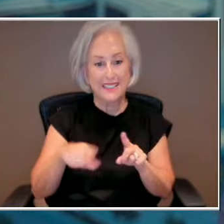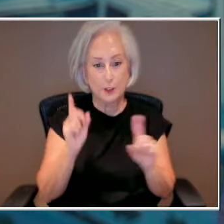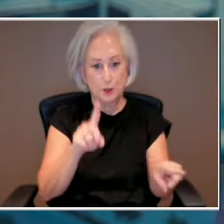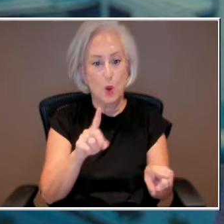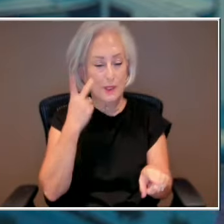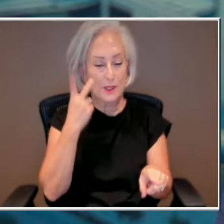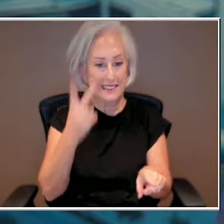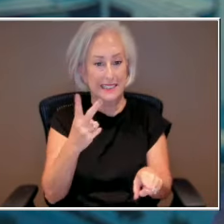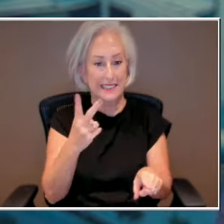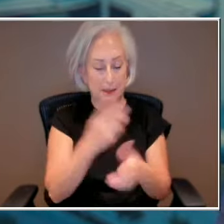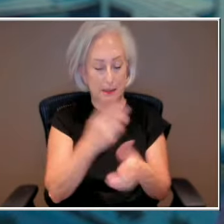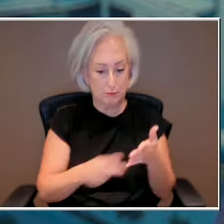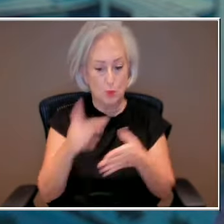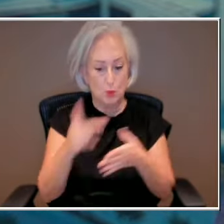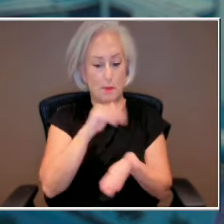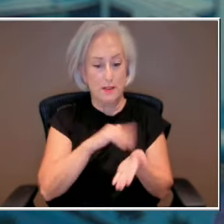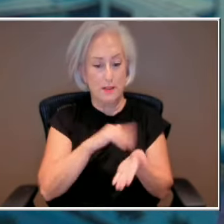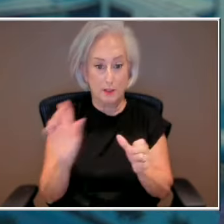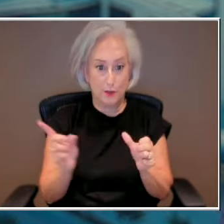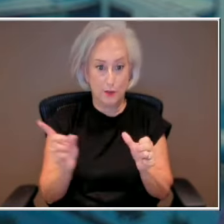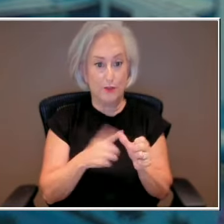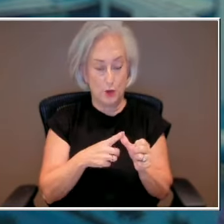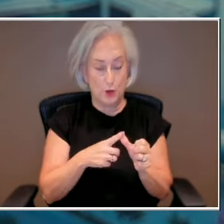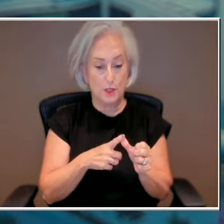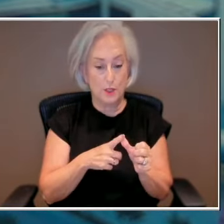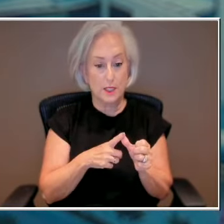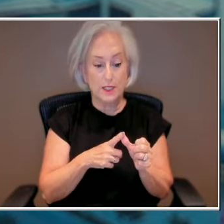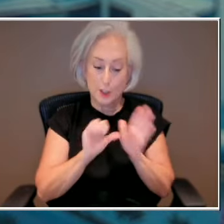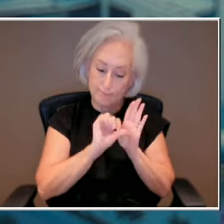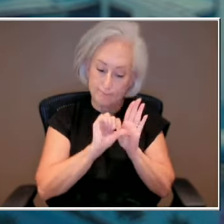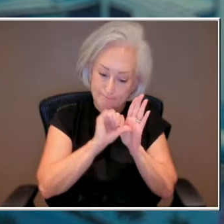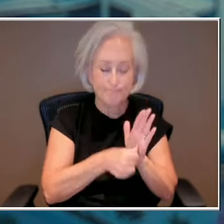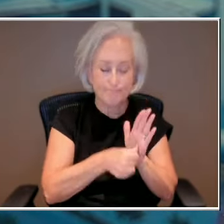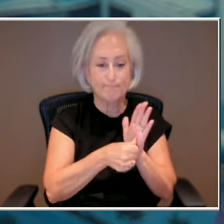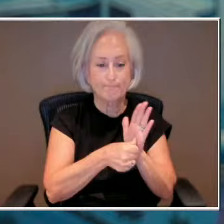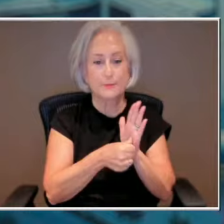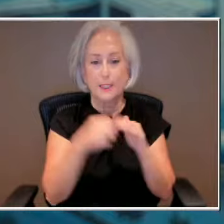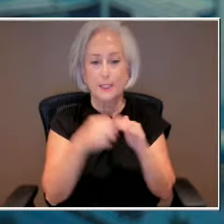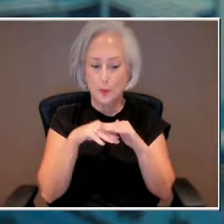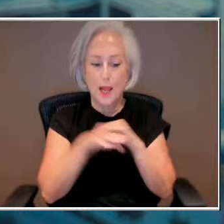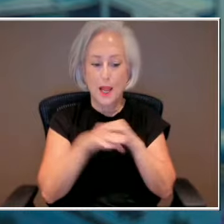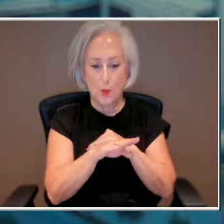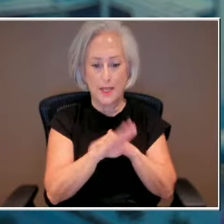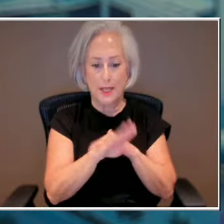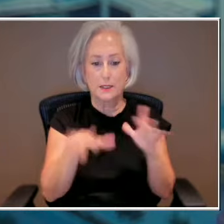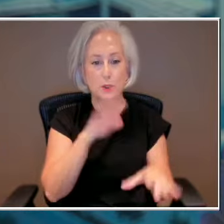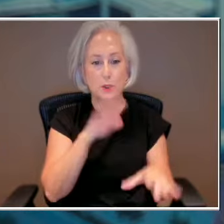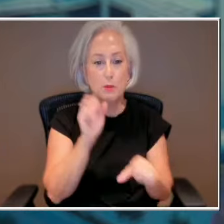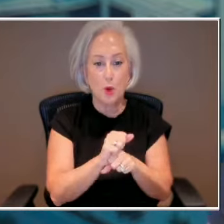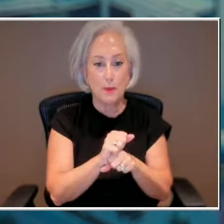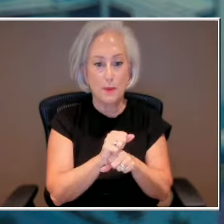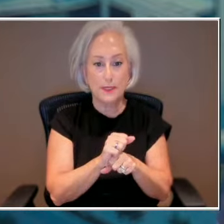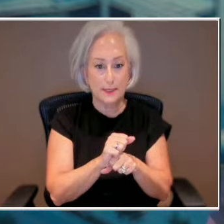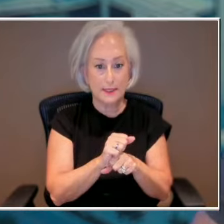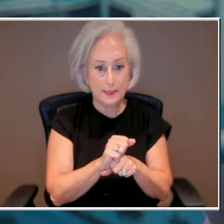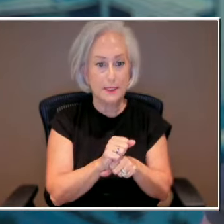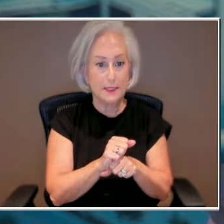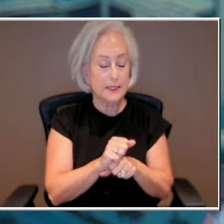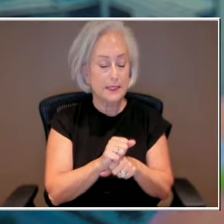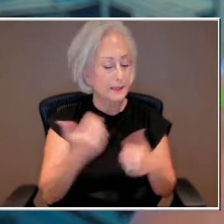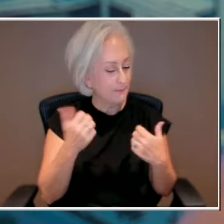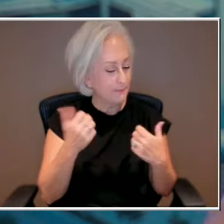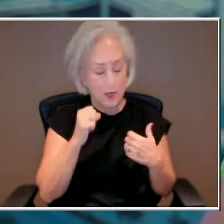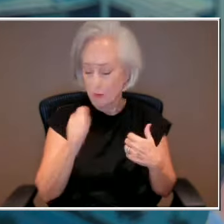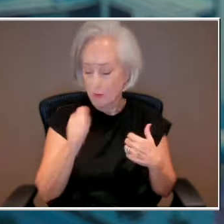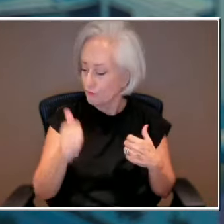So I made the point of when I went into my primary care to not leave without an x-ray. I knew that something was off, chest